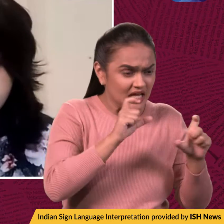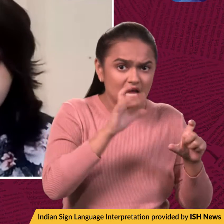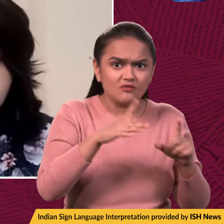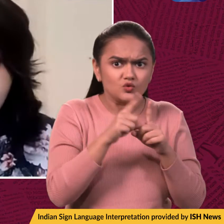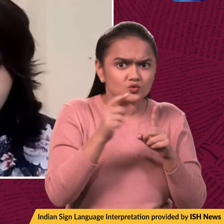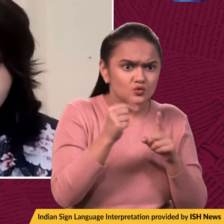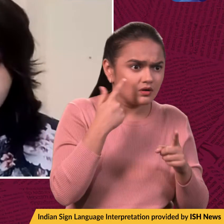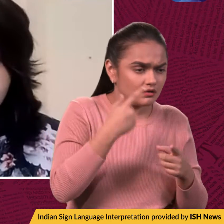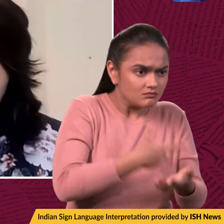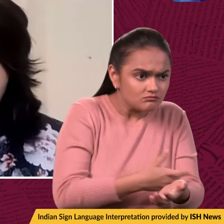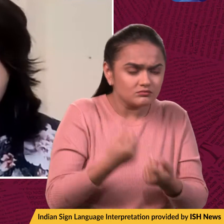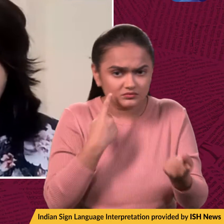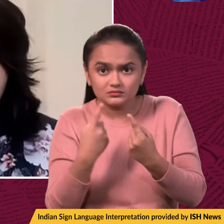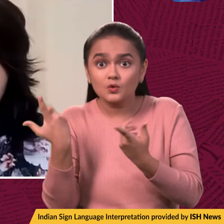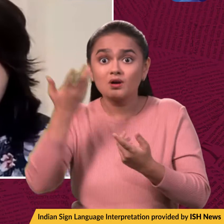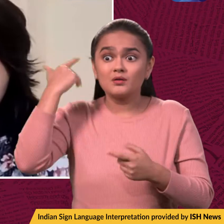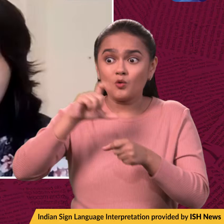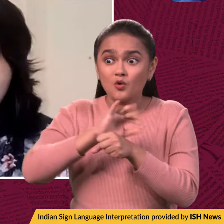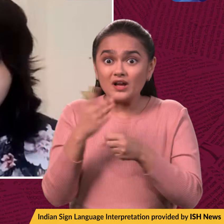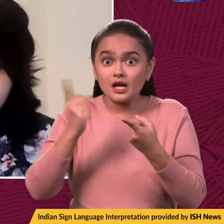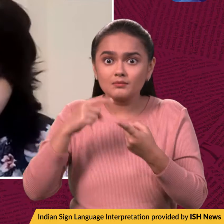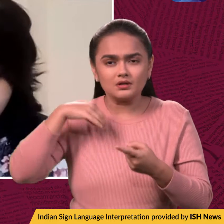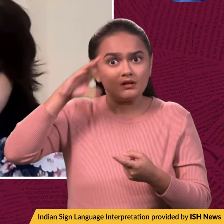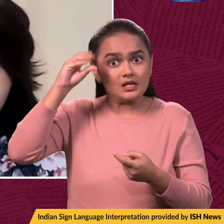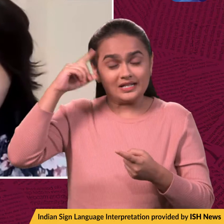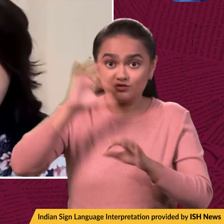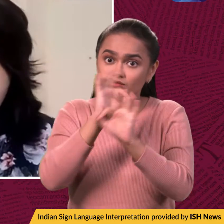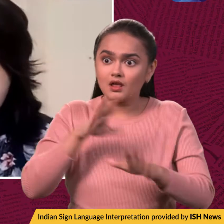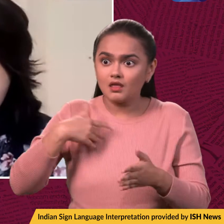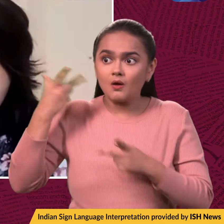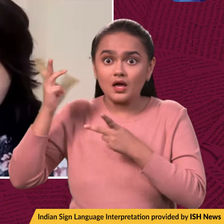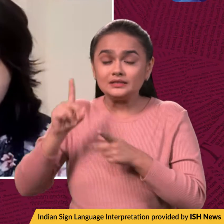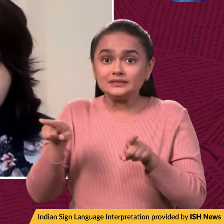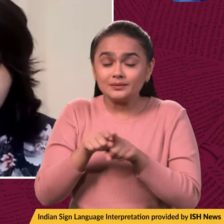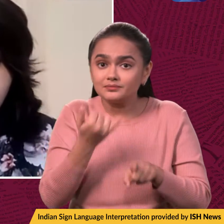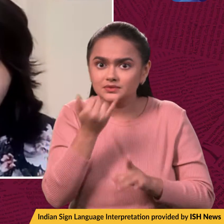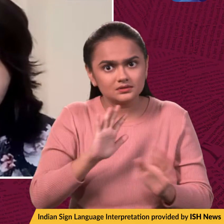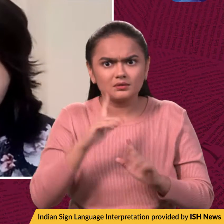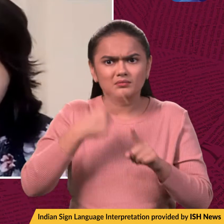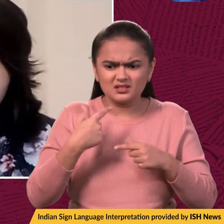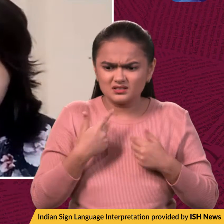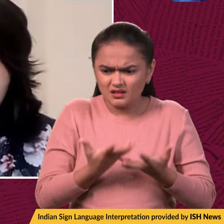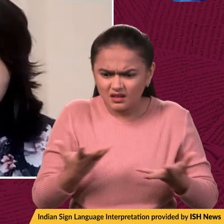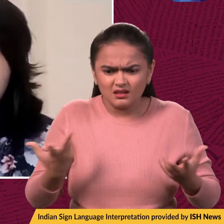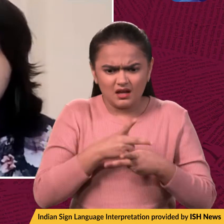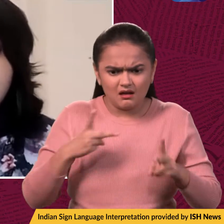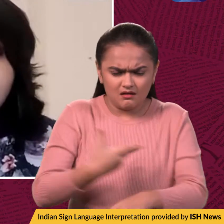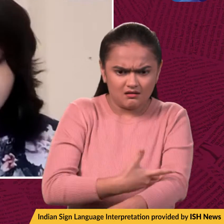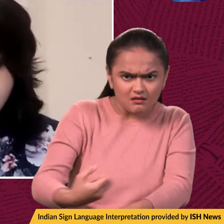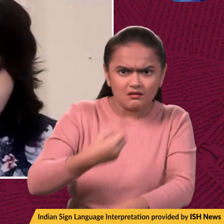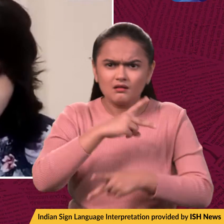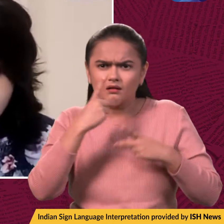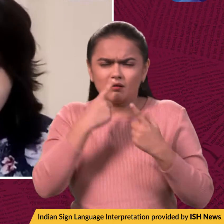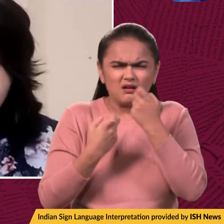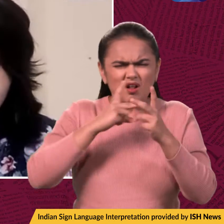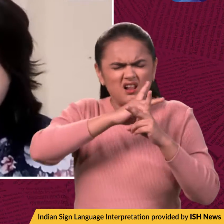quote, "We have learned a lot during the pandemic. We have resources and labs to check. All measures have been taken to ensure